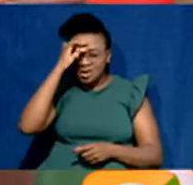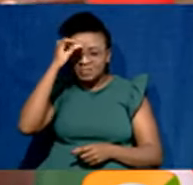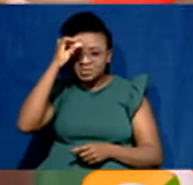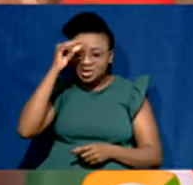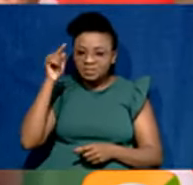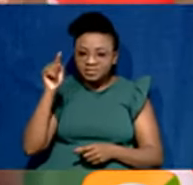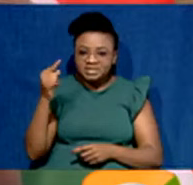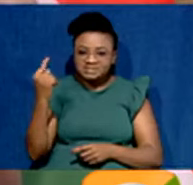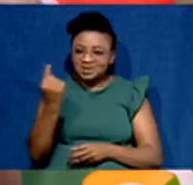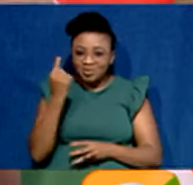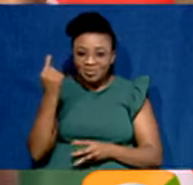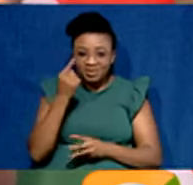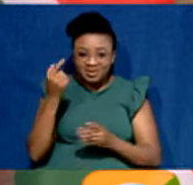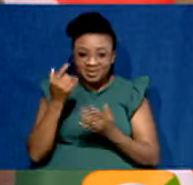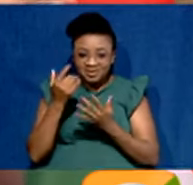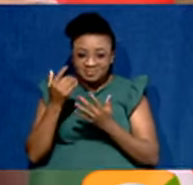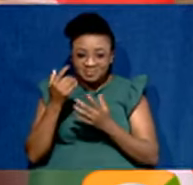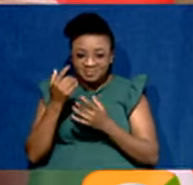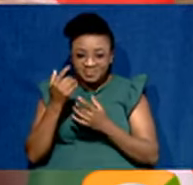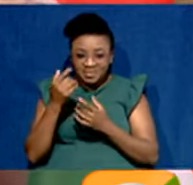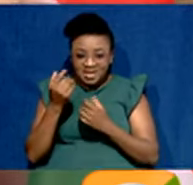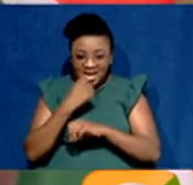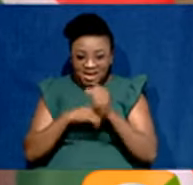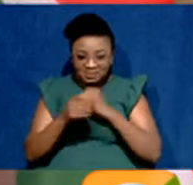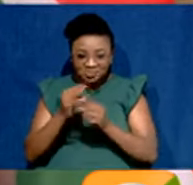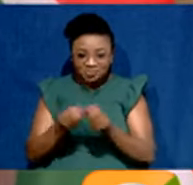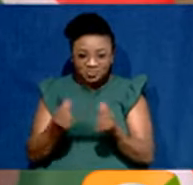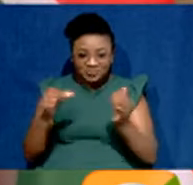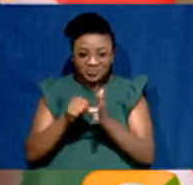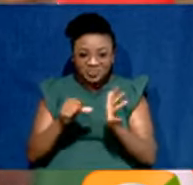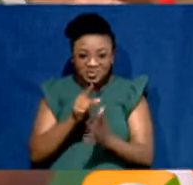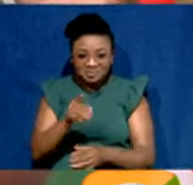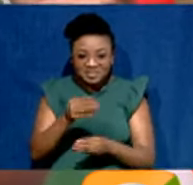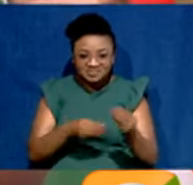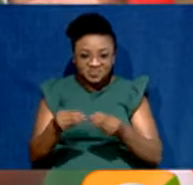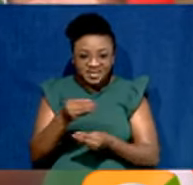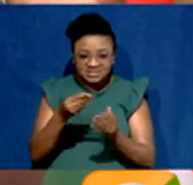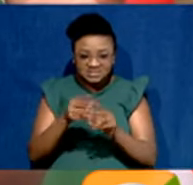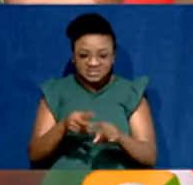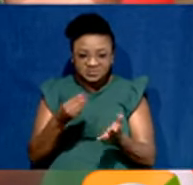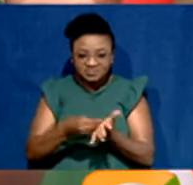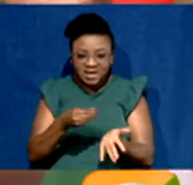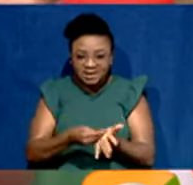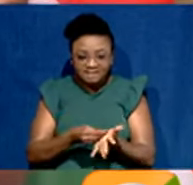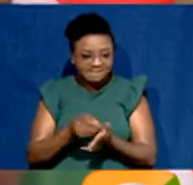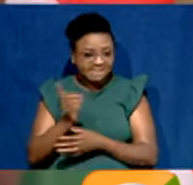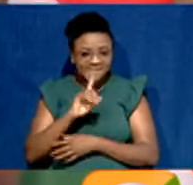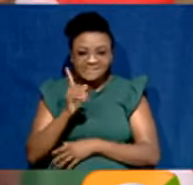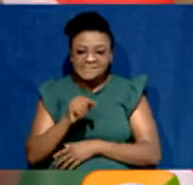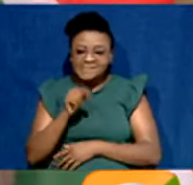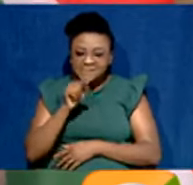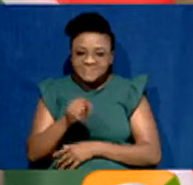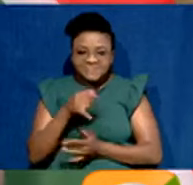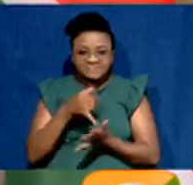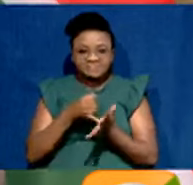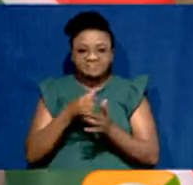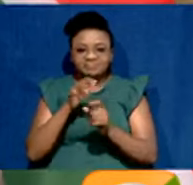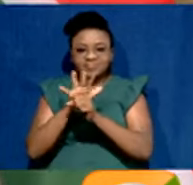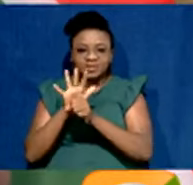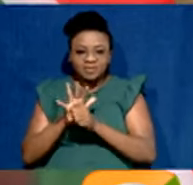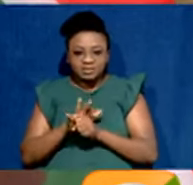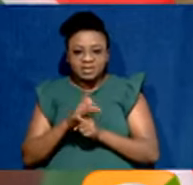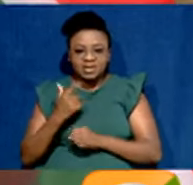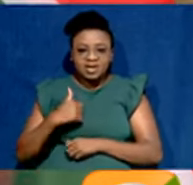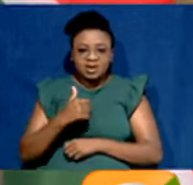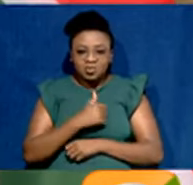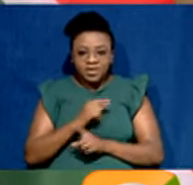thing that will fix the exchange rate. It is one of the many things, right? We are a different economy